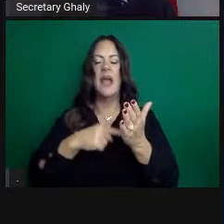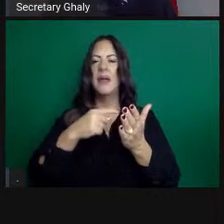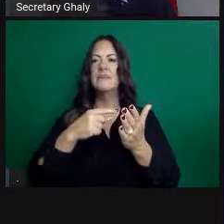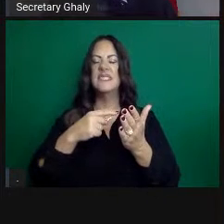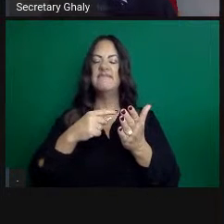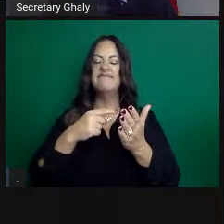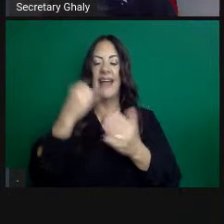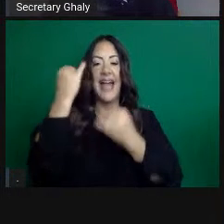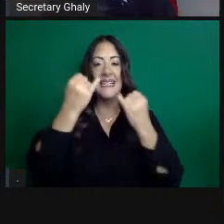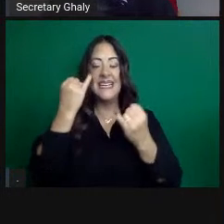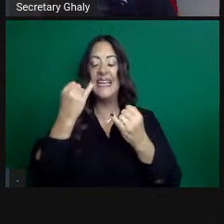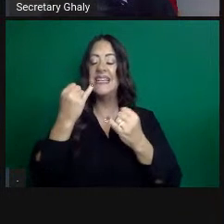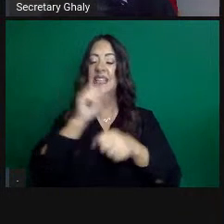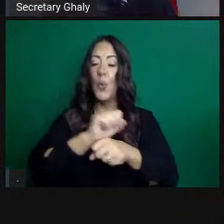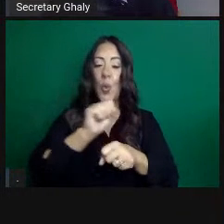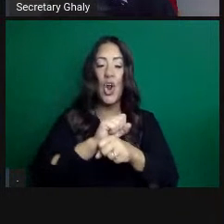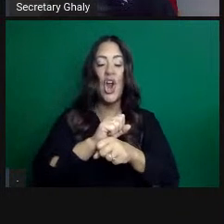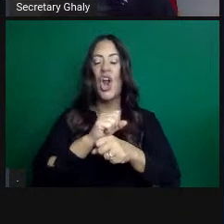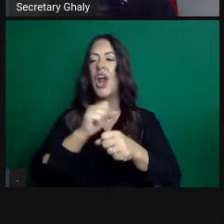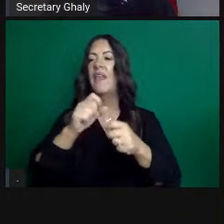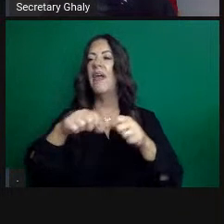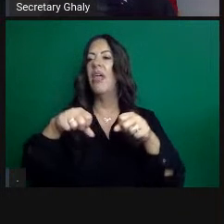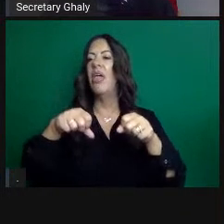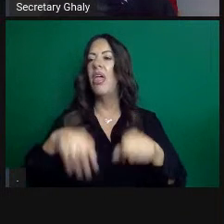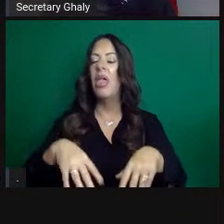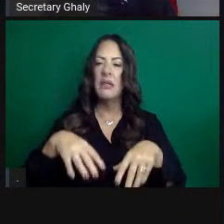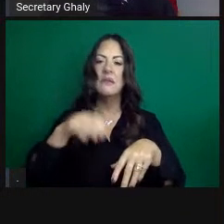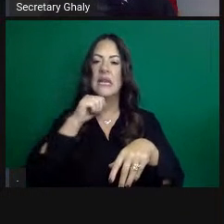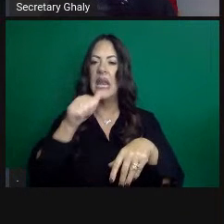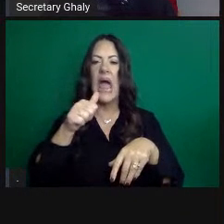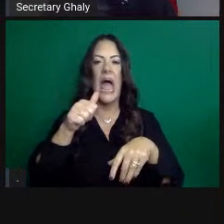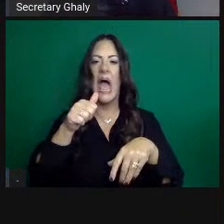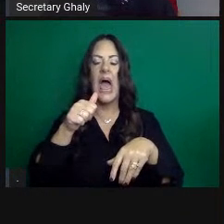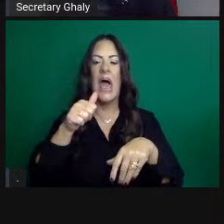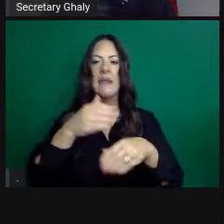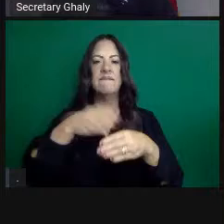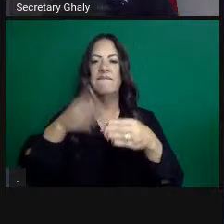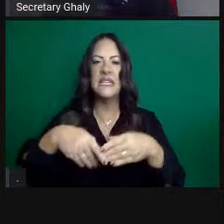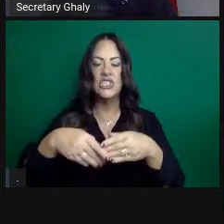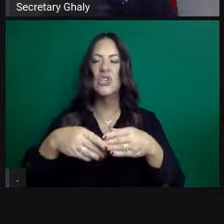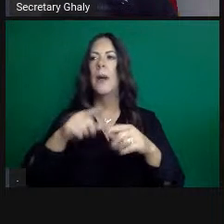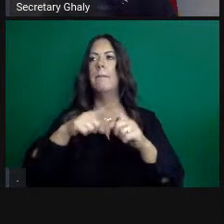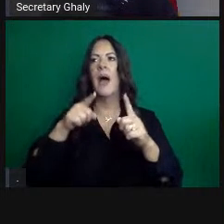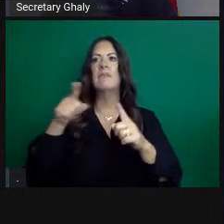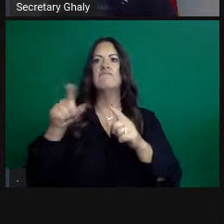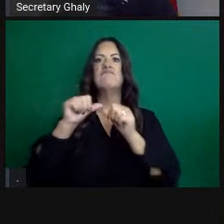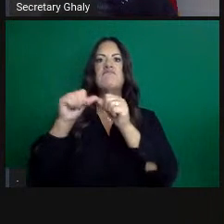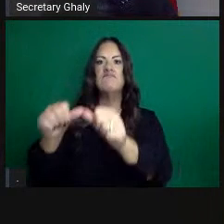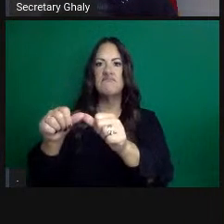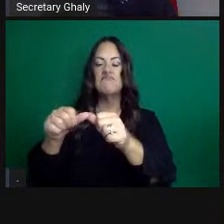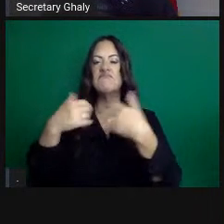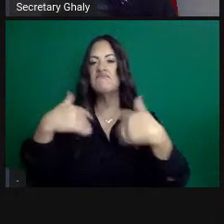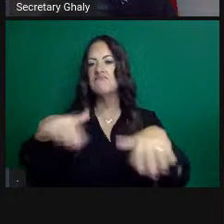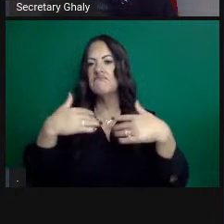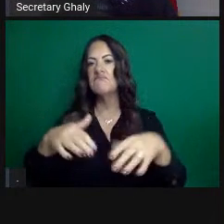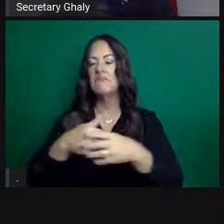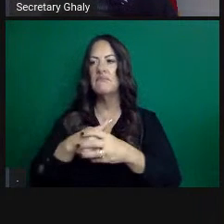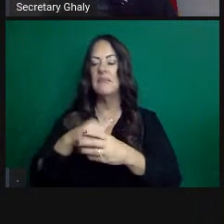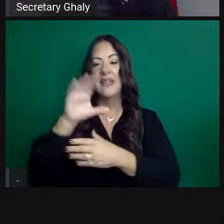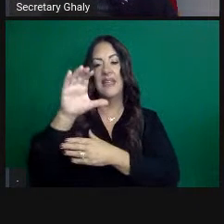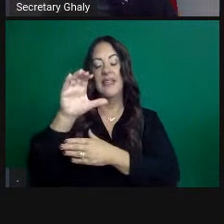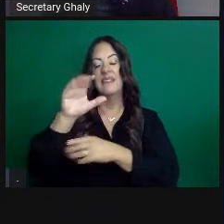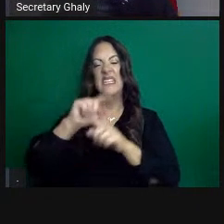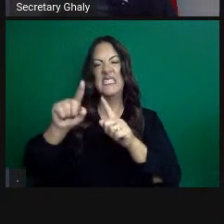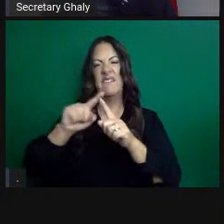And that's really a reflection of not just the all of government approach, not just my fellow cabinet secretaries, not just the